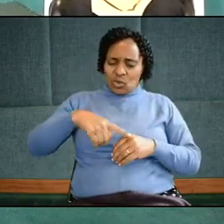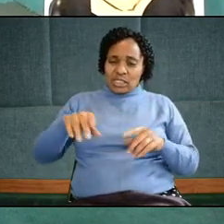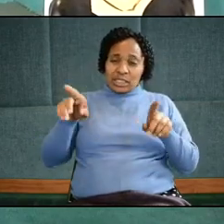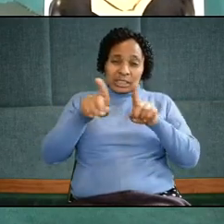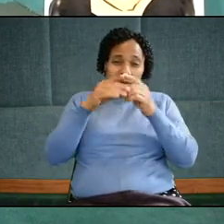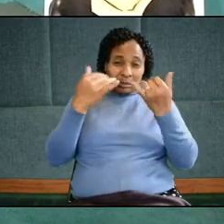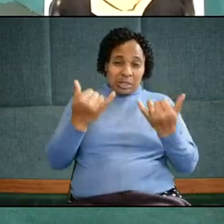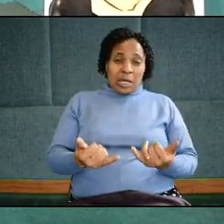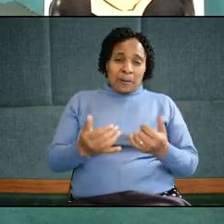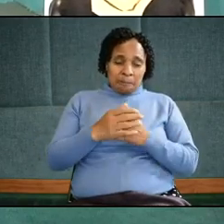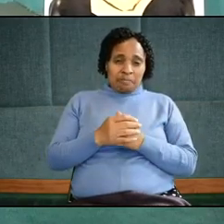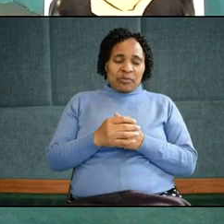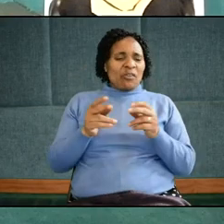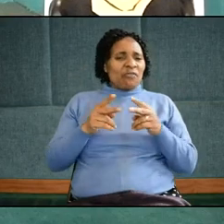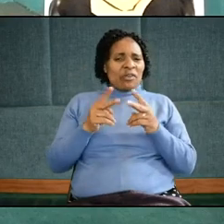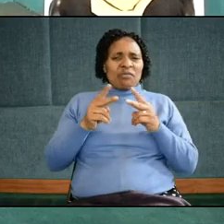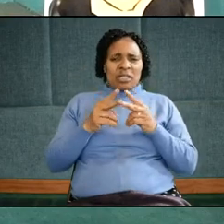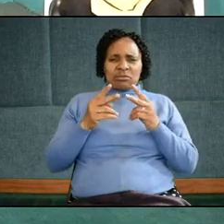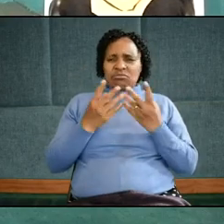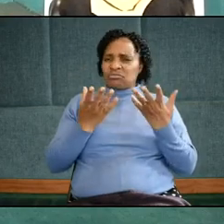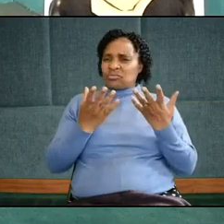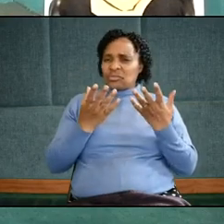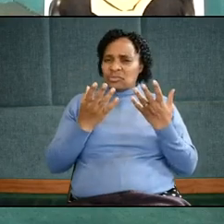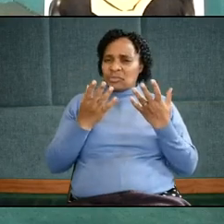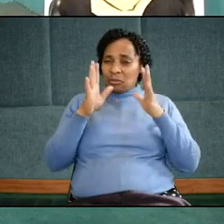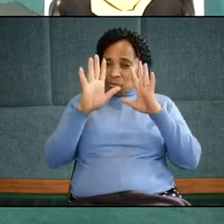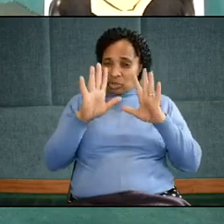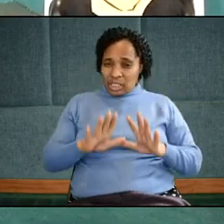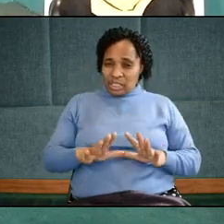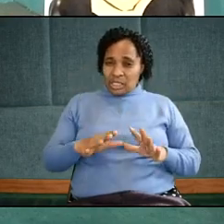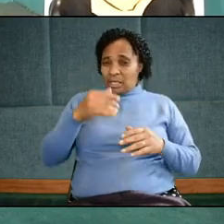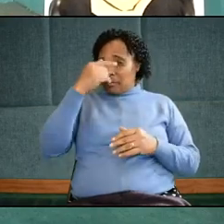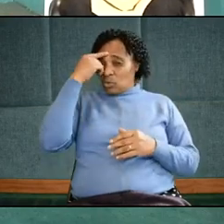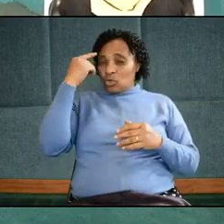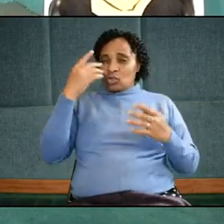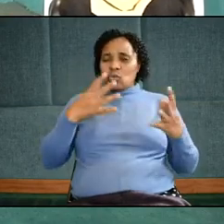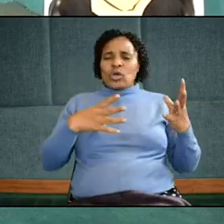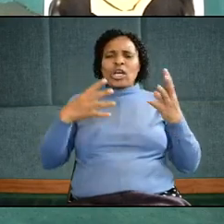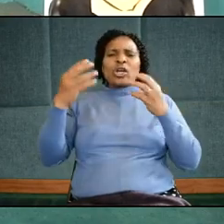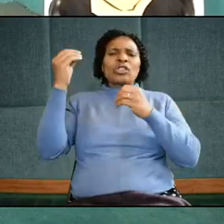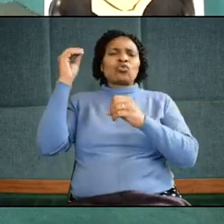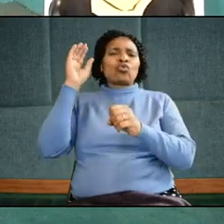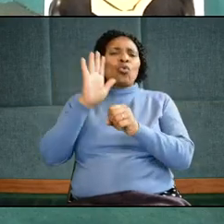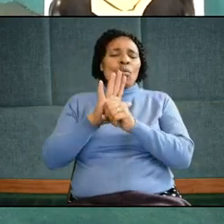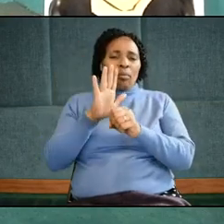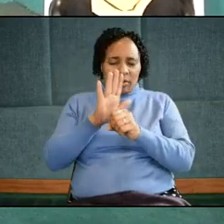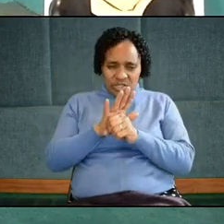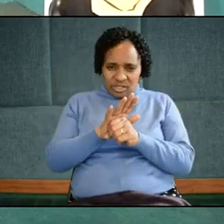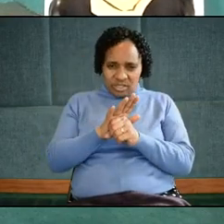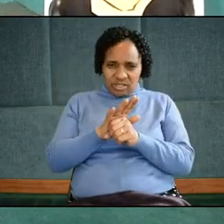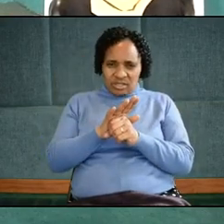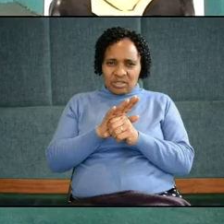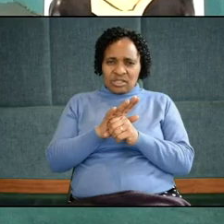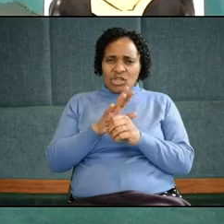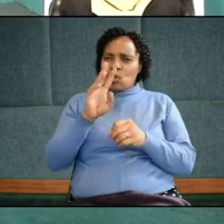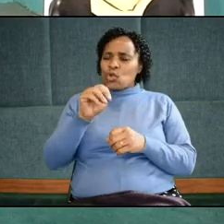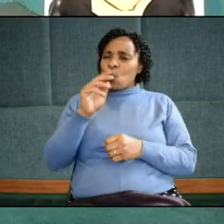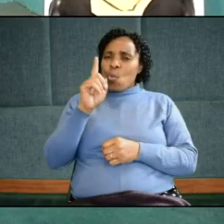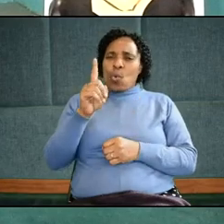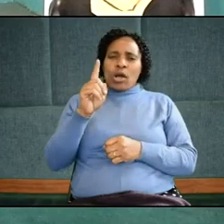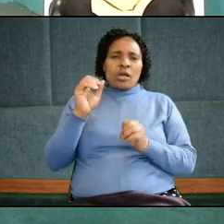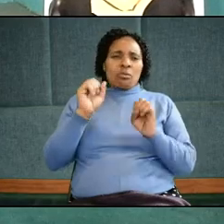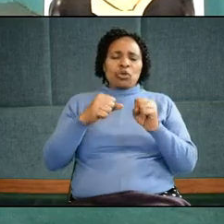mm-hmm. fact, very relevant right mm-hmm. now. Because we've gone into so much sin mm-hmm. that no one really